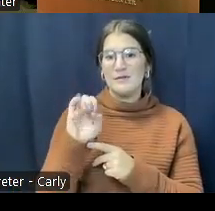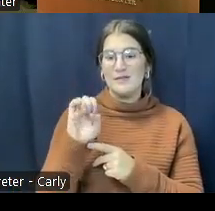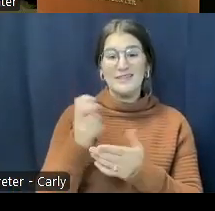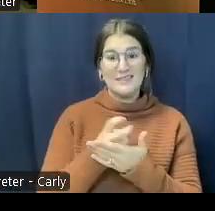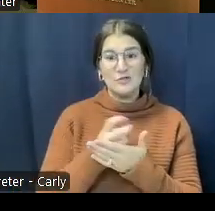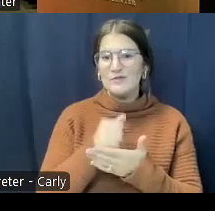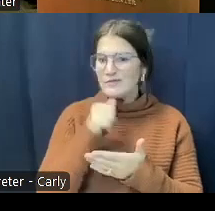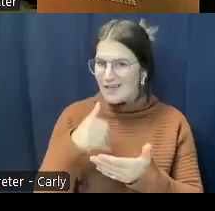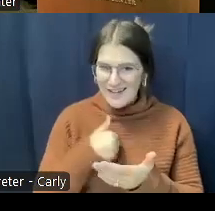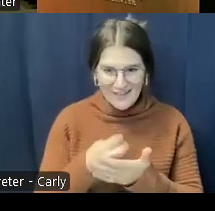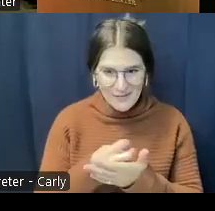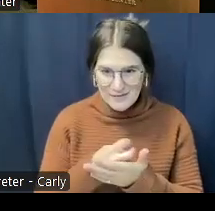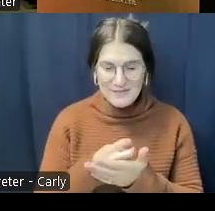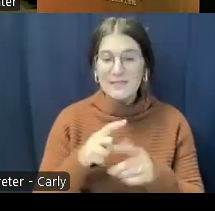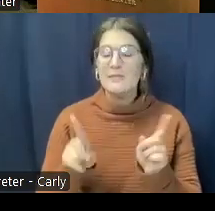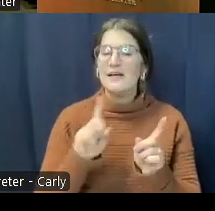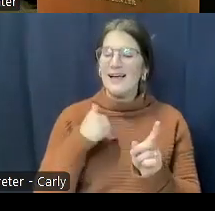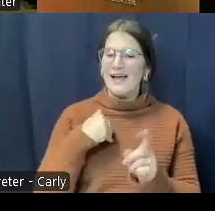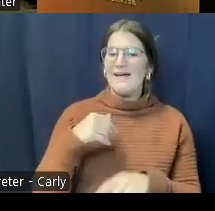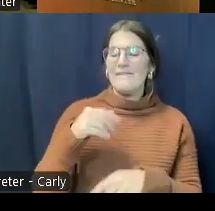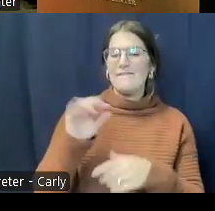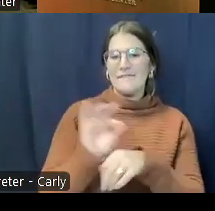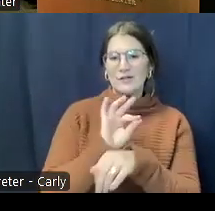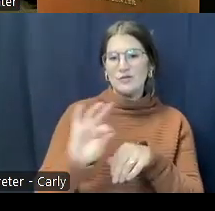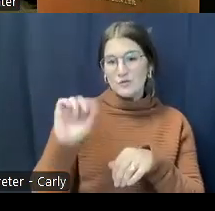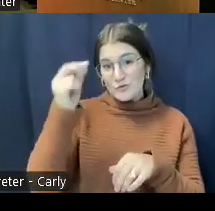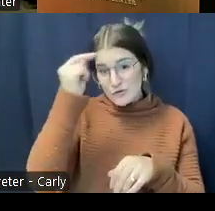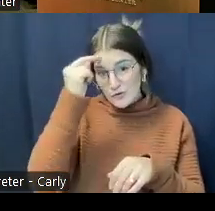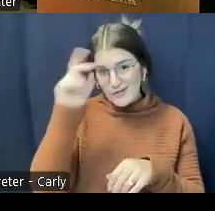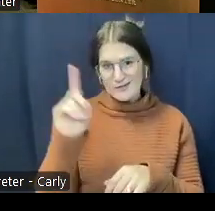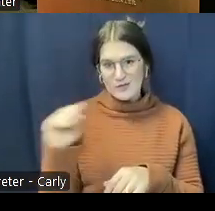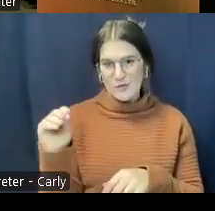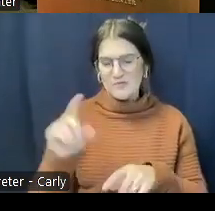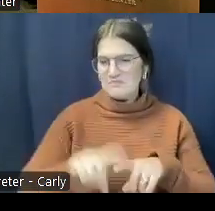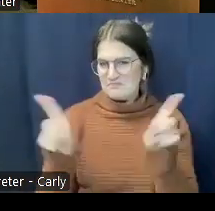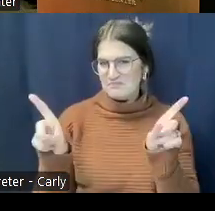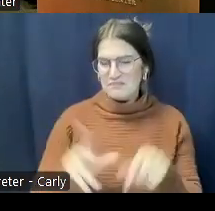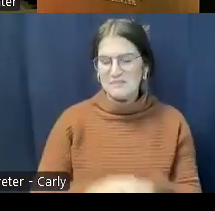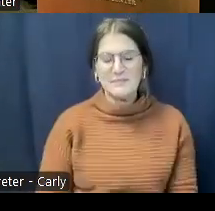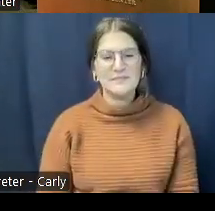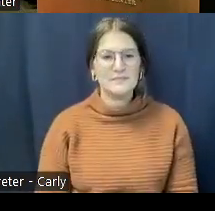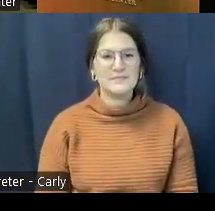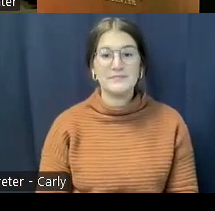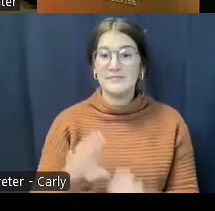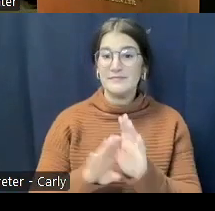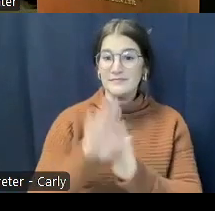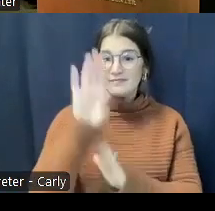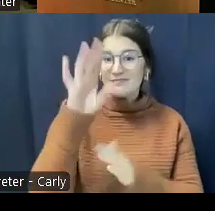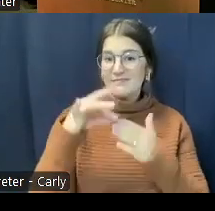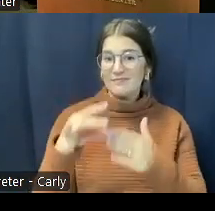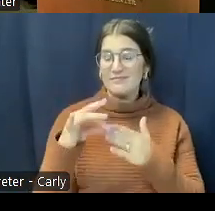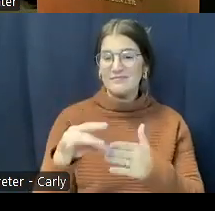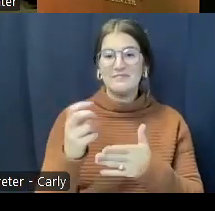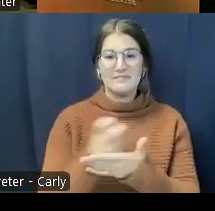epilepsy, but have functional neurologic disorder. Along with developing a leading epilepsy surgery